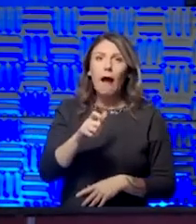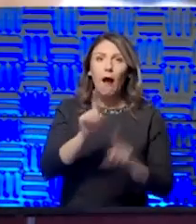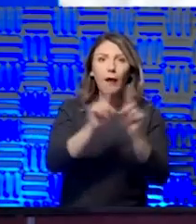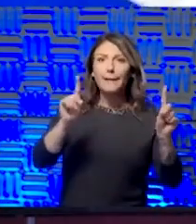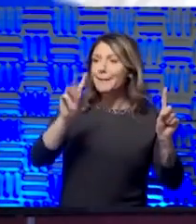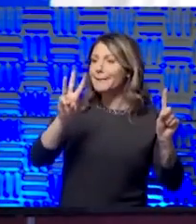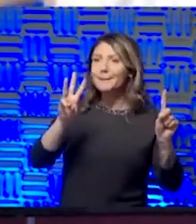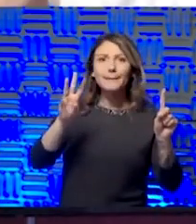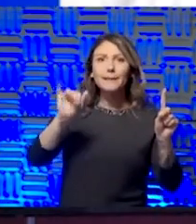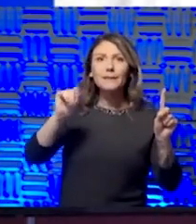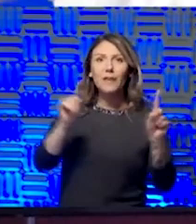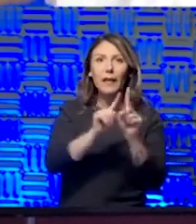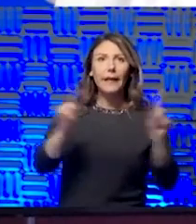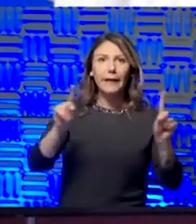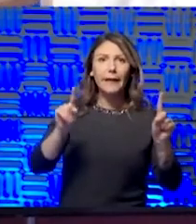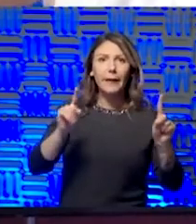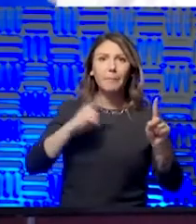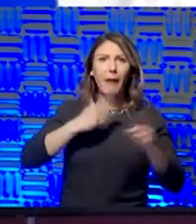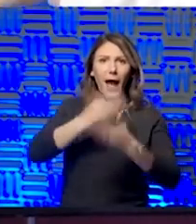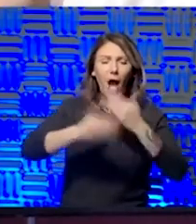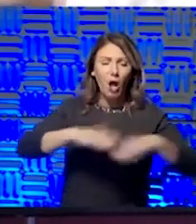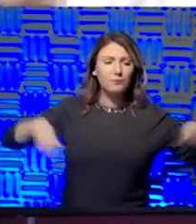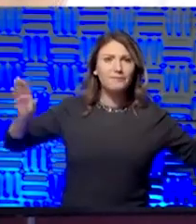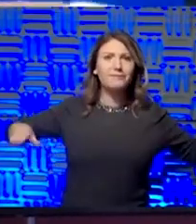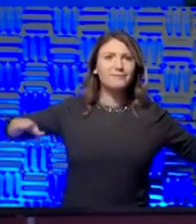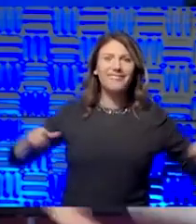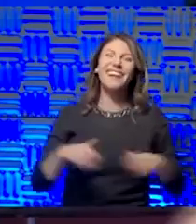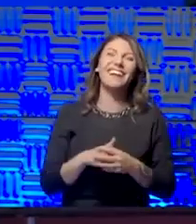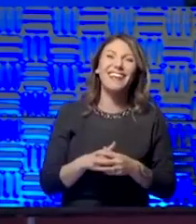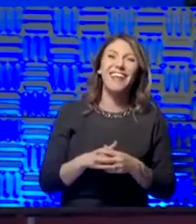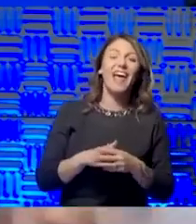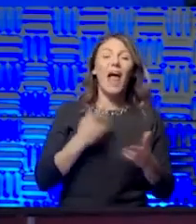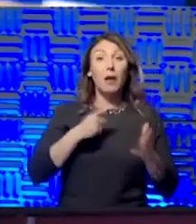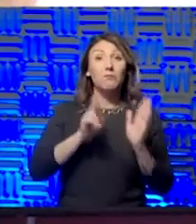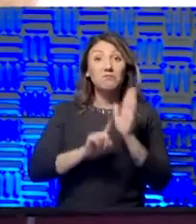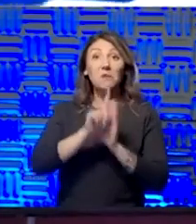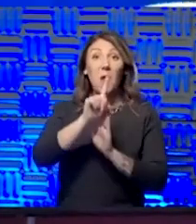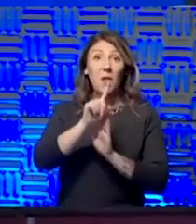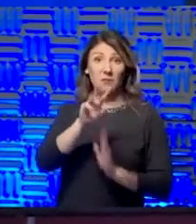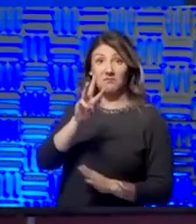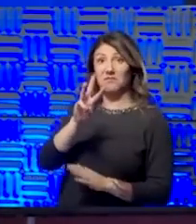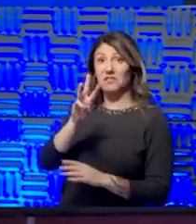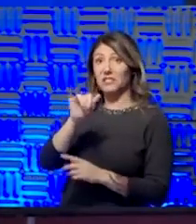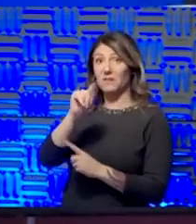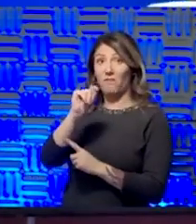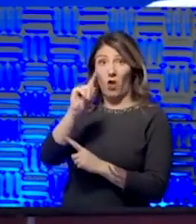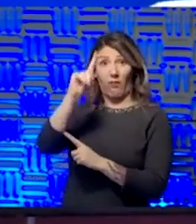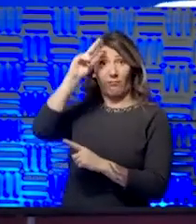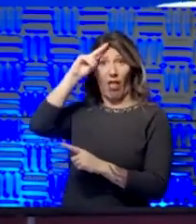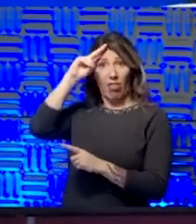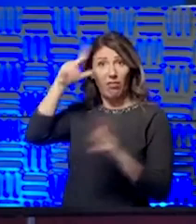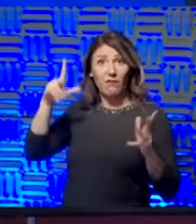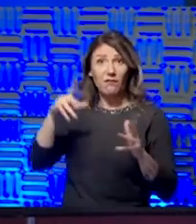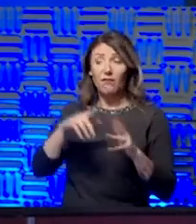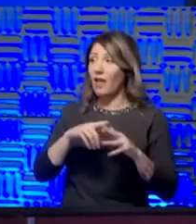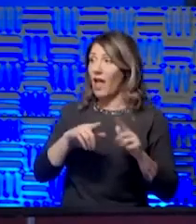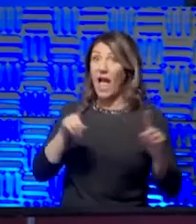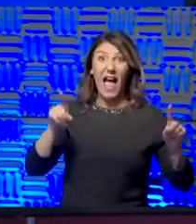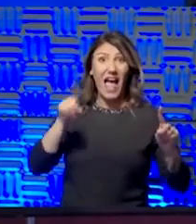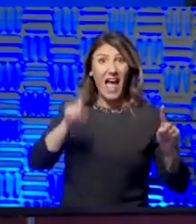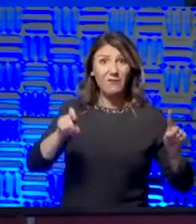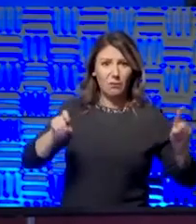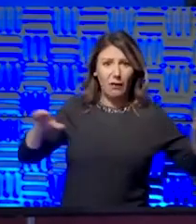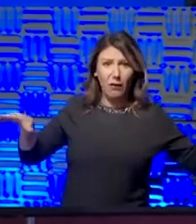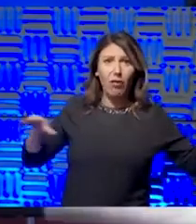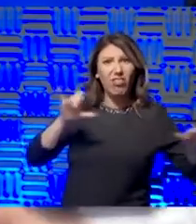My wingspan's pretty lanky here. I can almost fly away. I'm about as tall, and I'm 6 foot, and my wingspan's 6 foot. That's how far away I have to be from everybody.